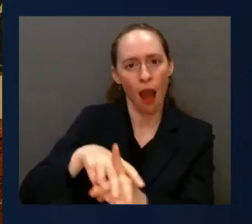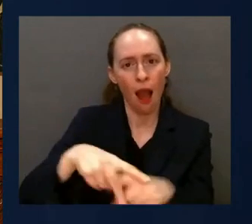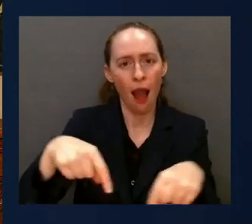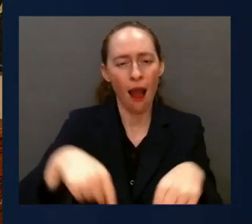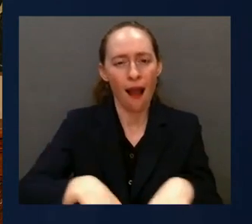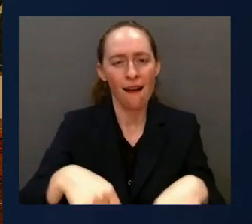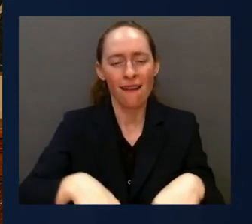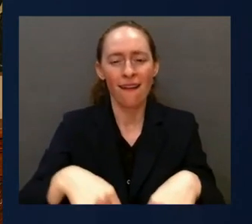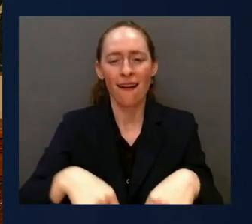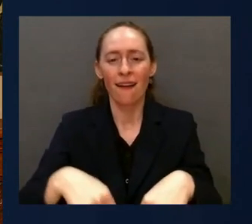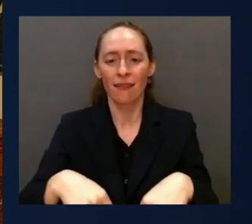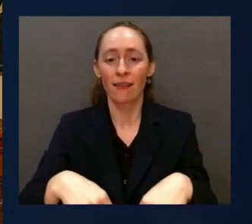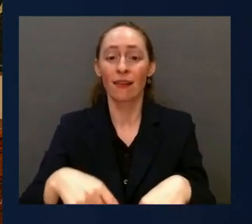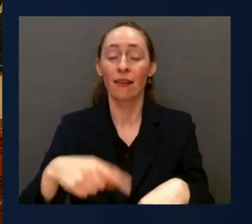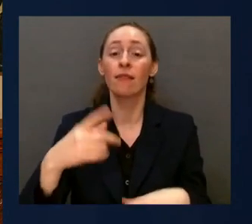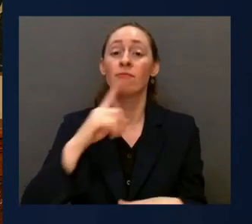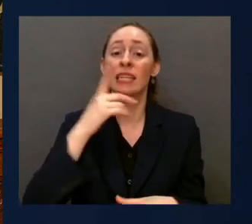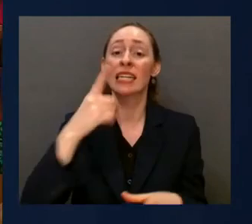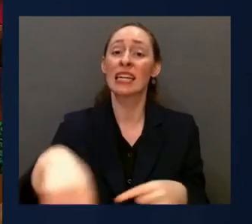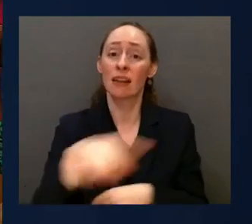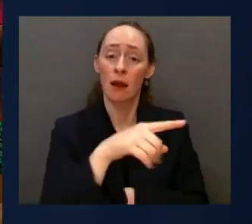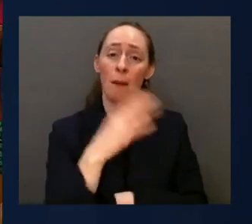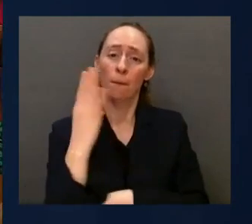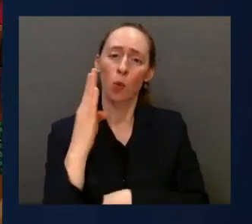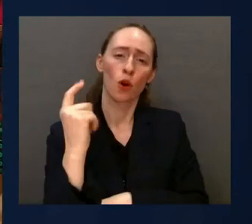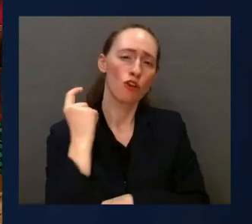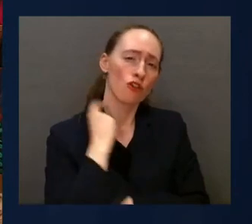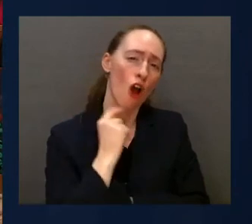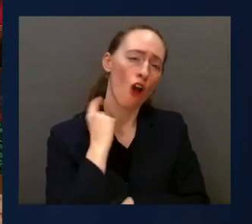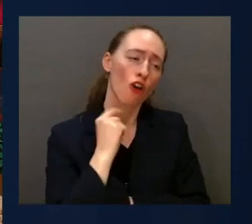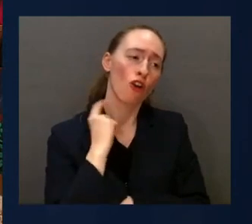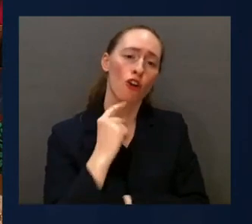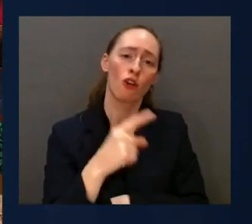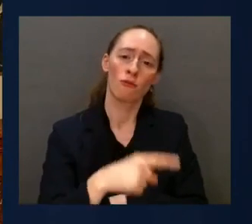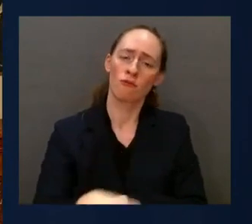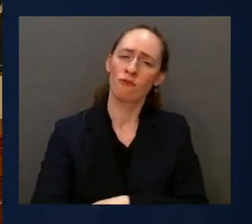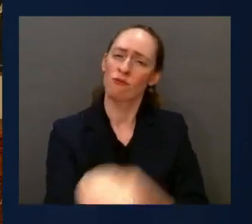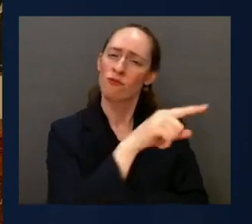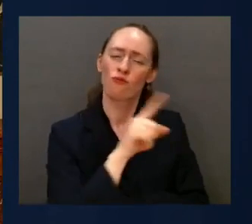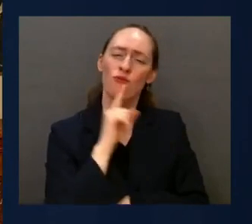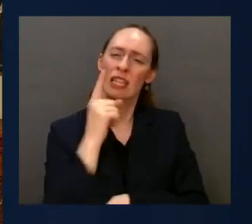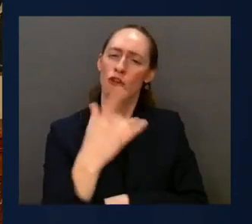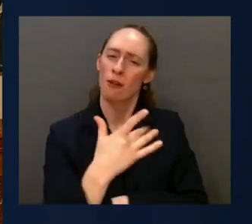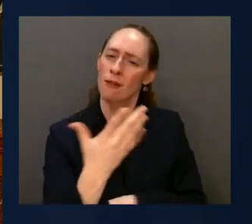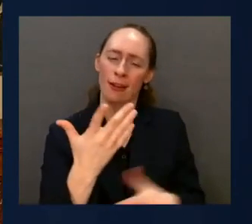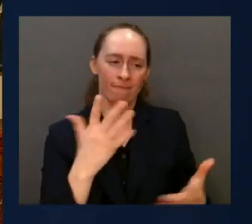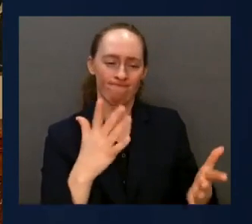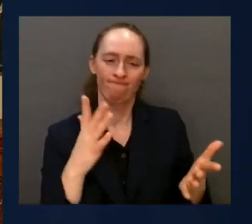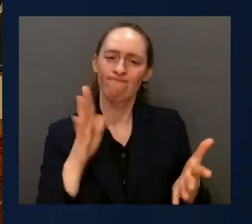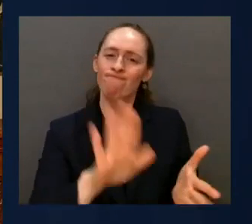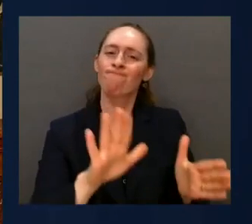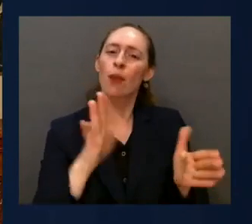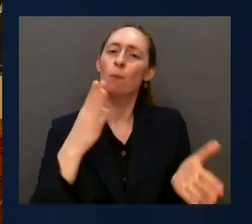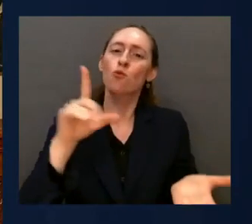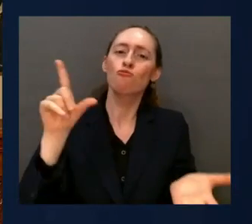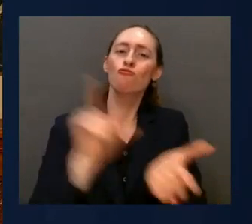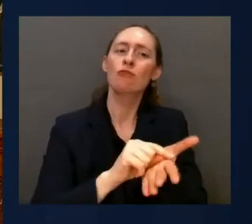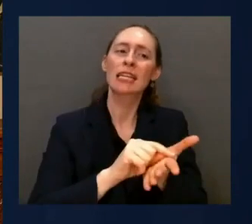For example, too many of you lay in bed at night like my dad